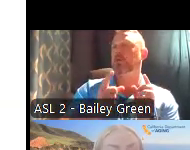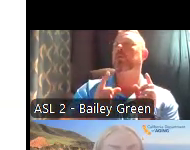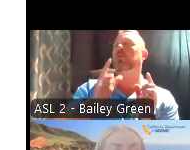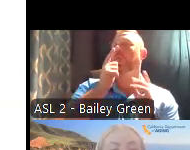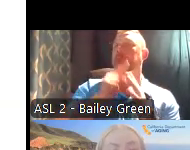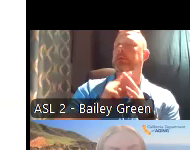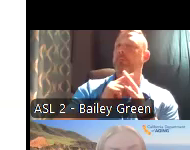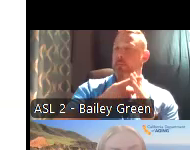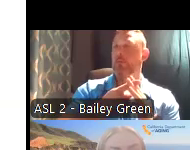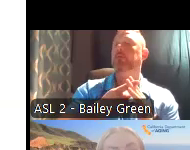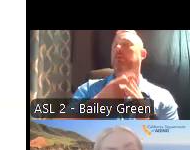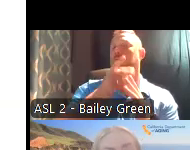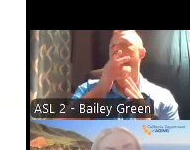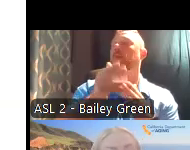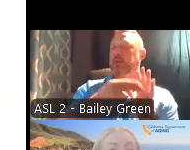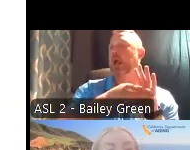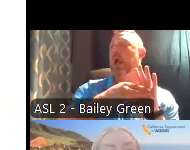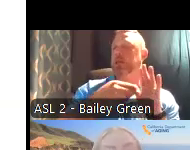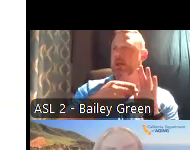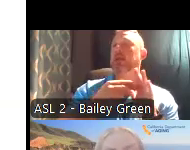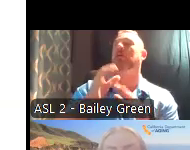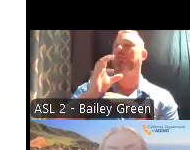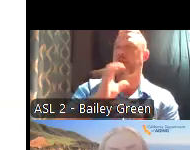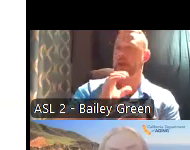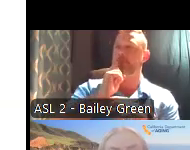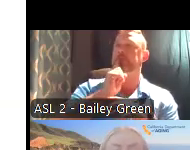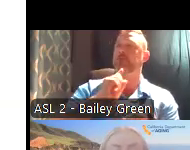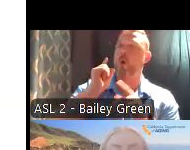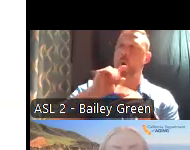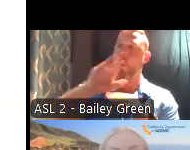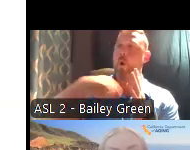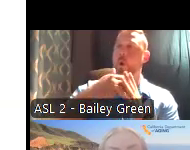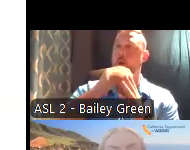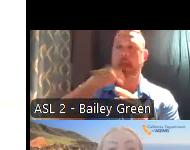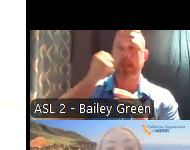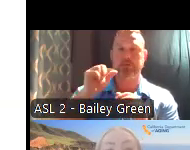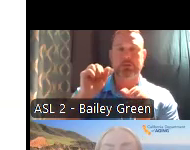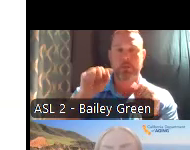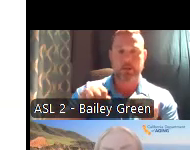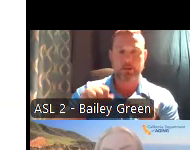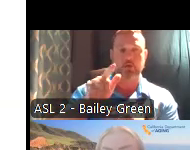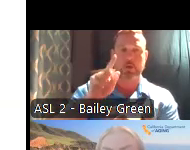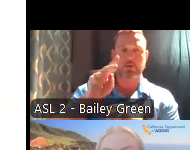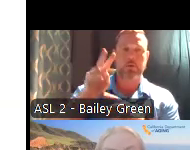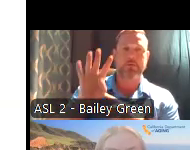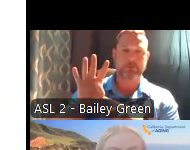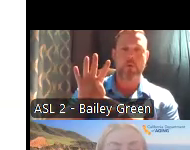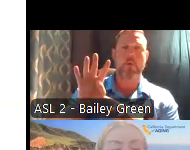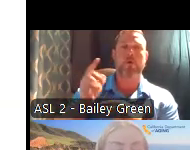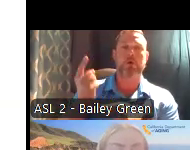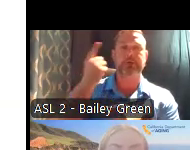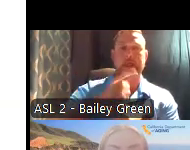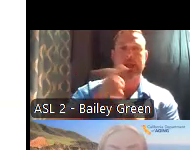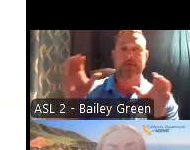be highlighted and elevated at the California for All Ages and Abilities, our 2024 NPA Day of